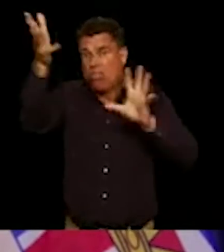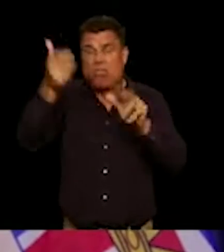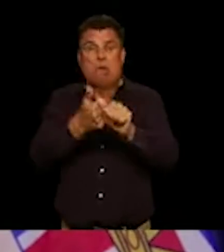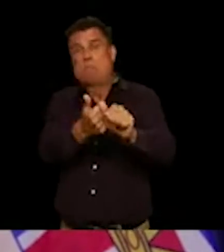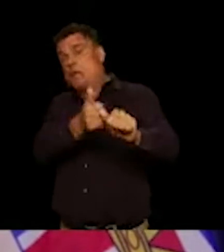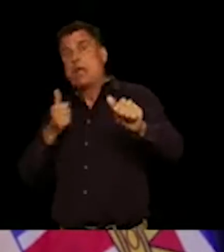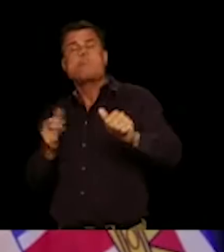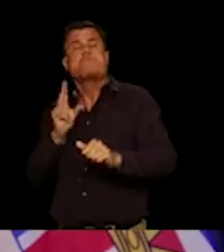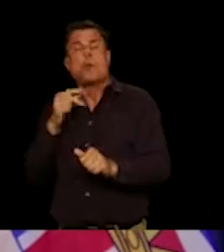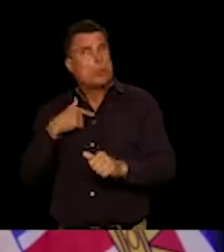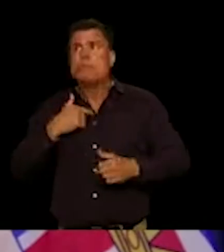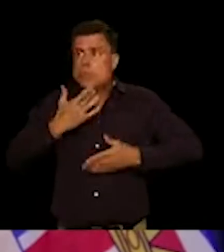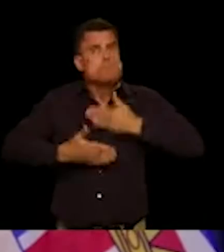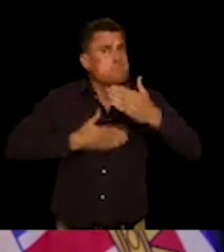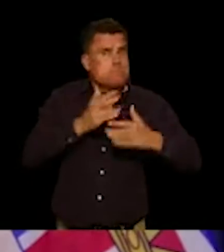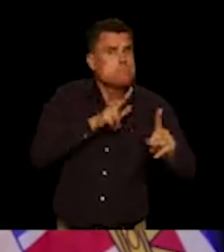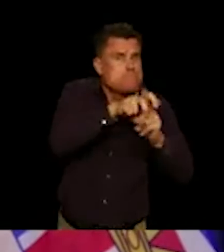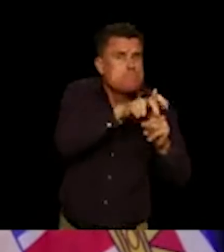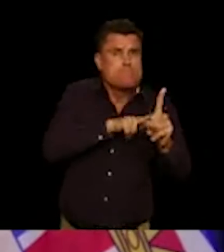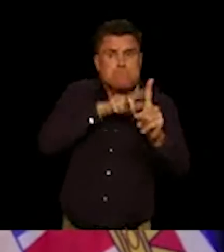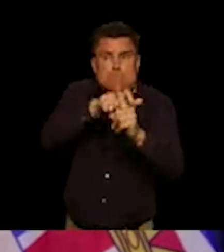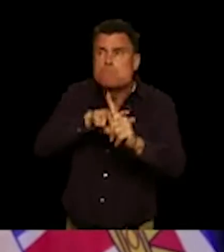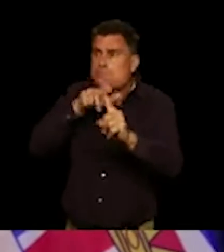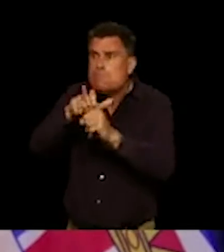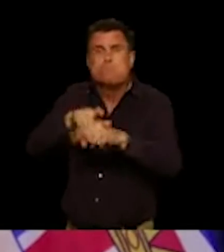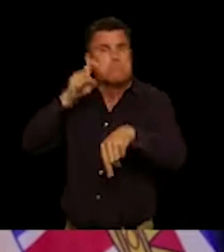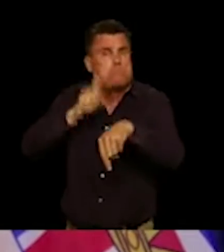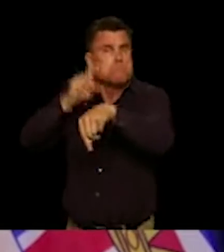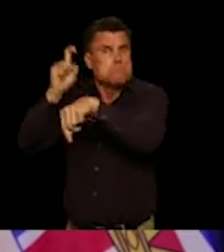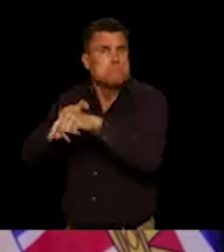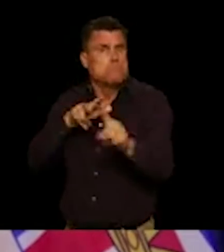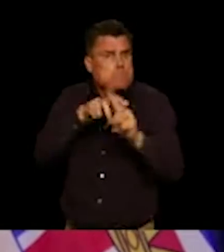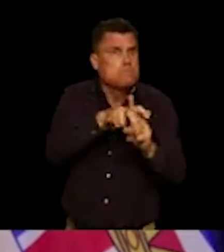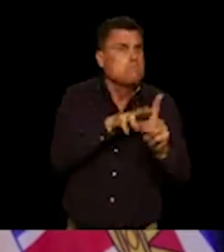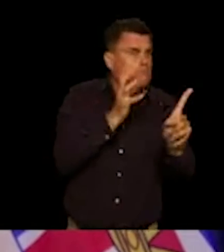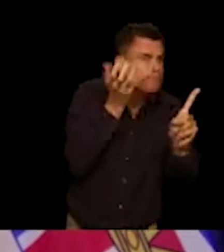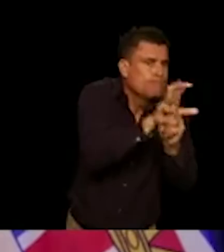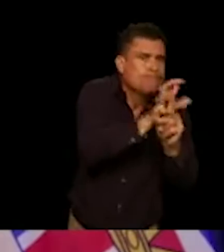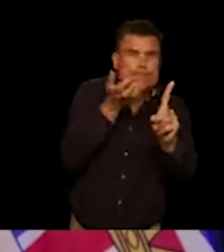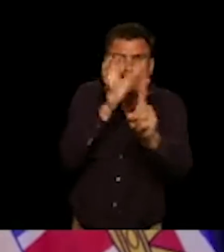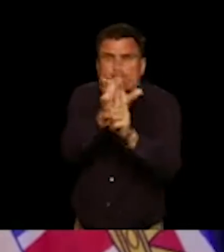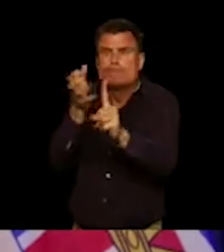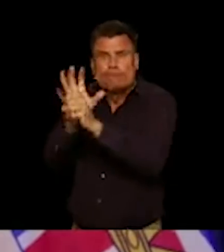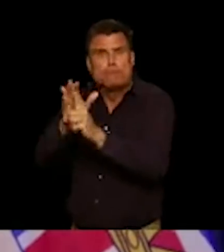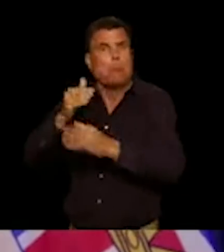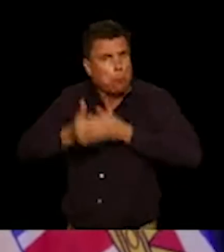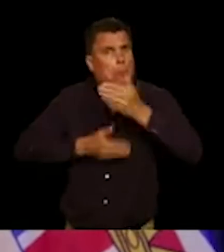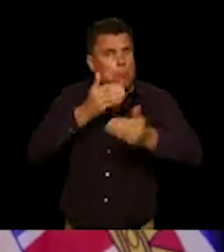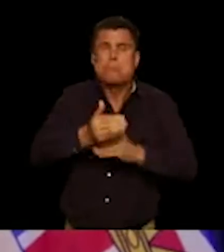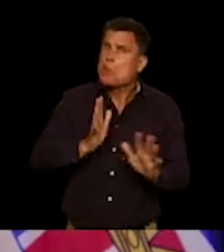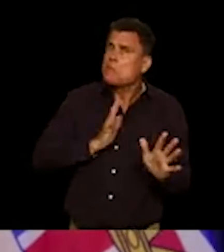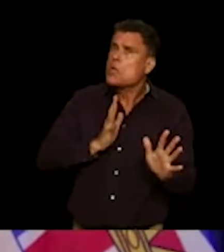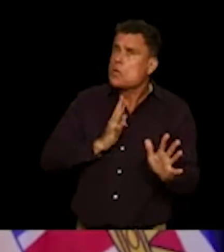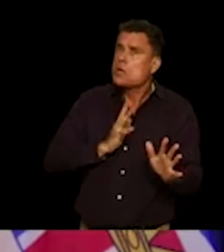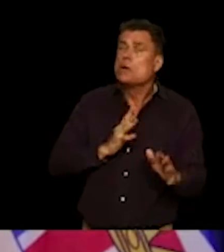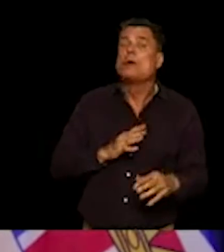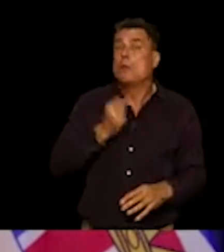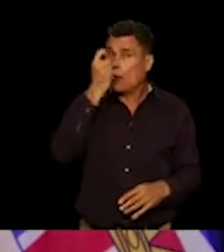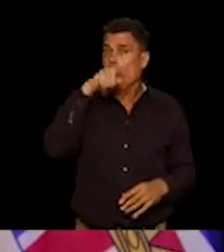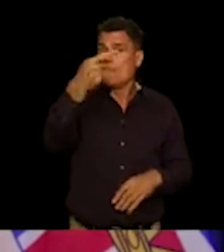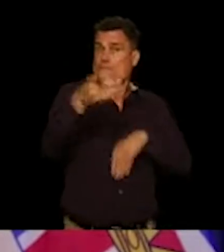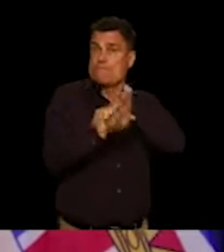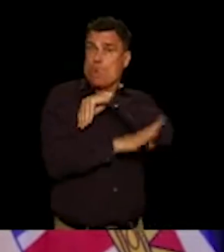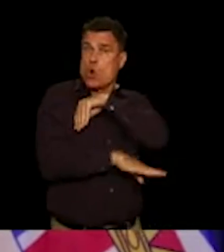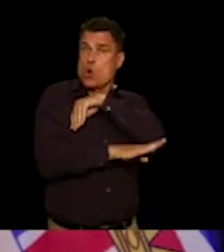This has been on the plans. We've been talking about how do we best prepare for a surge, also knowing that the respiratory